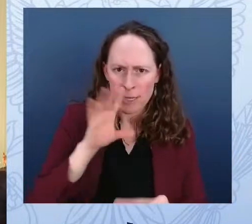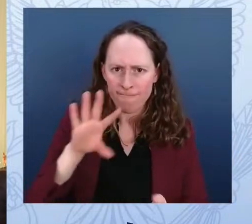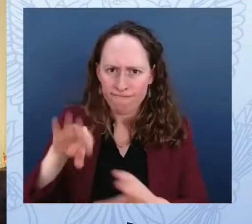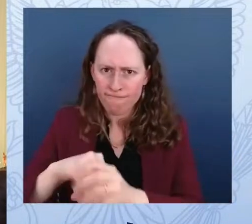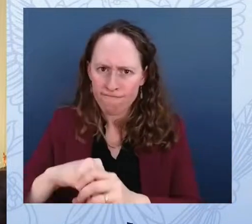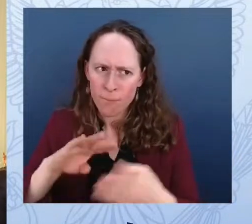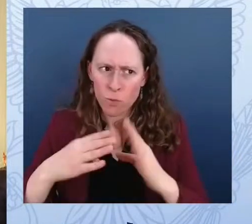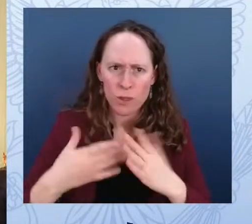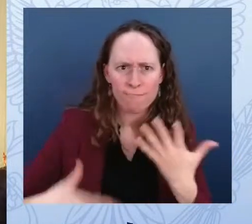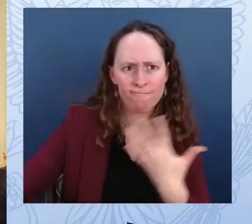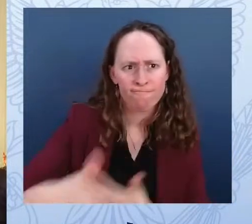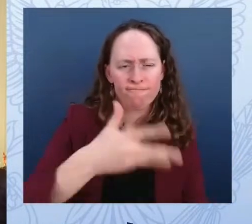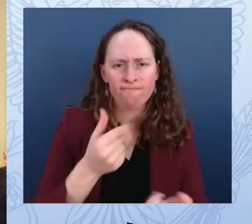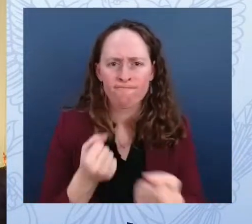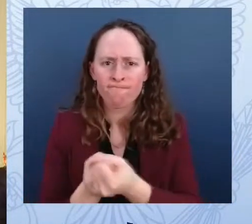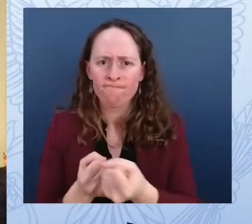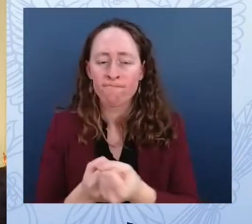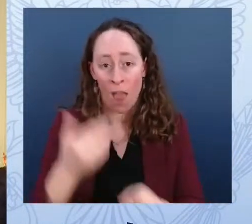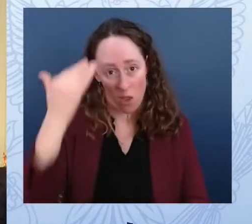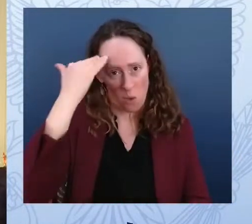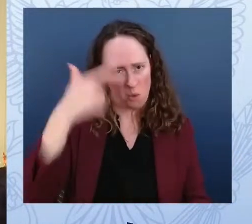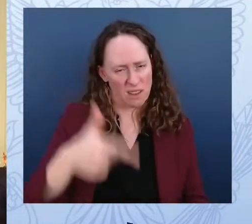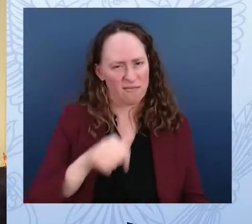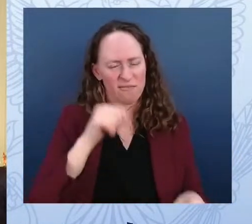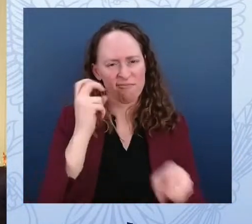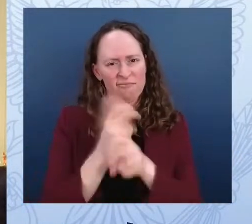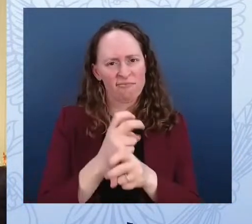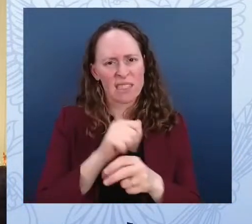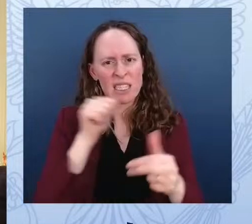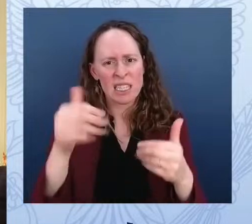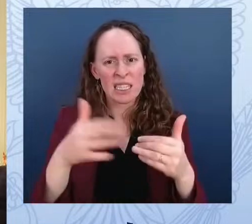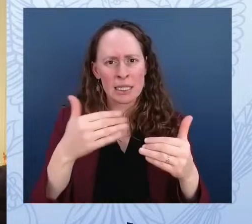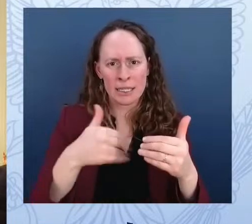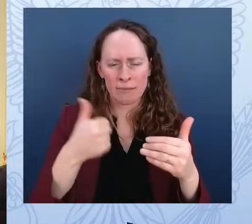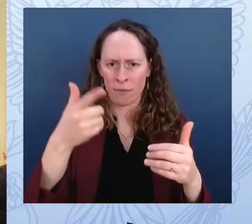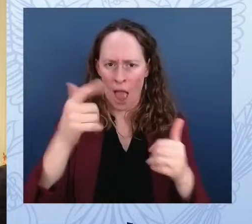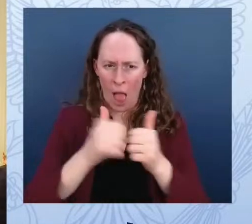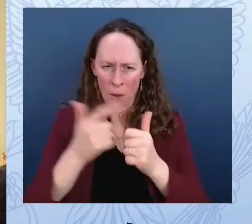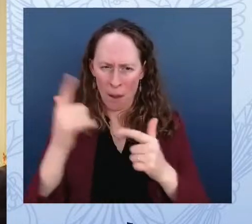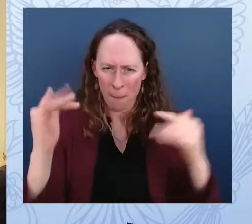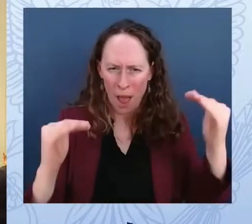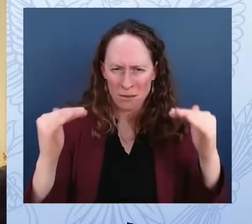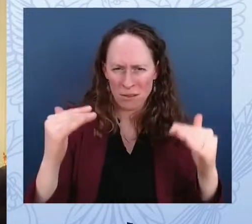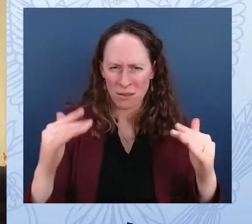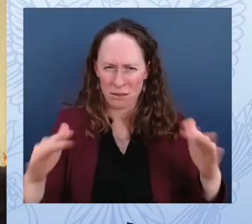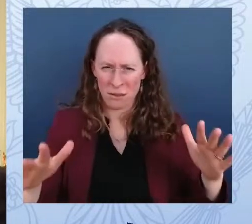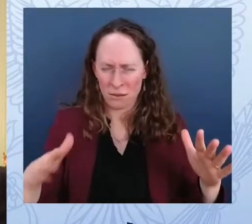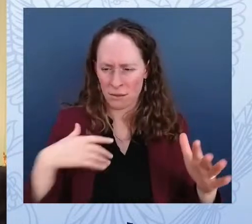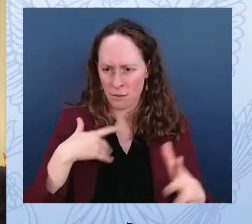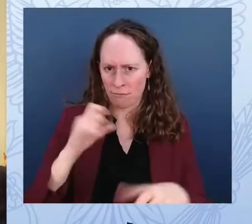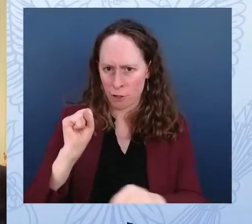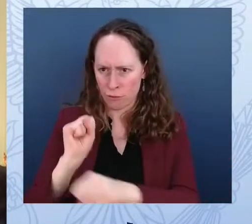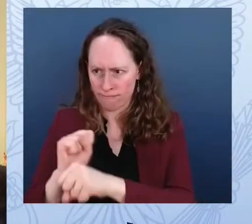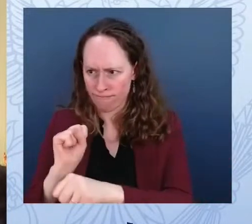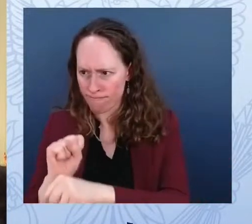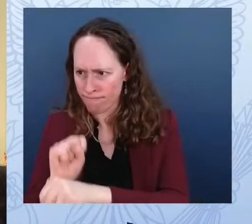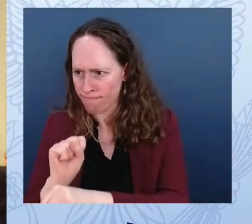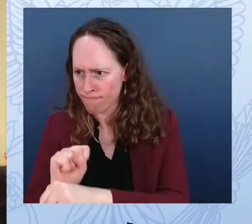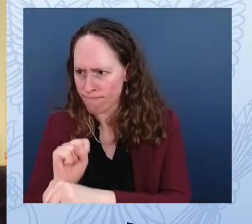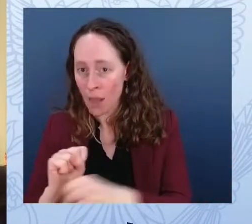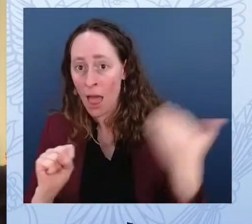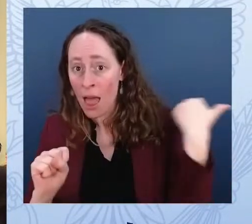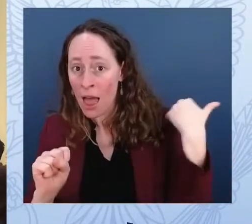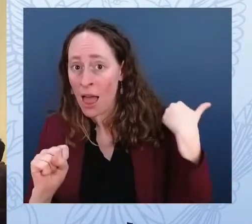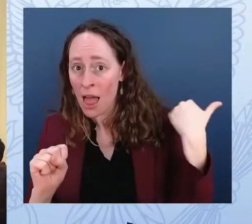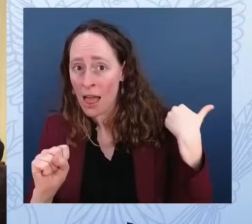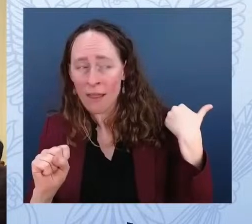balance the demands of a career and the responsibilities of stepping up for our country to spend time away from your families,